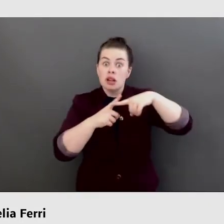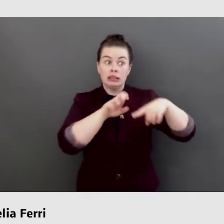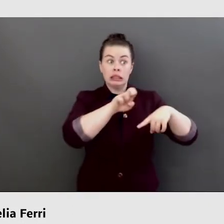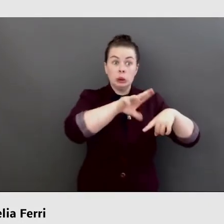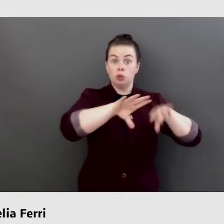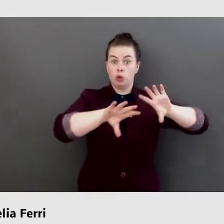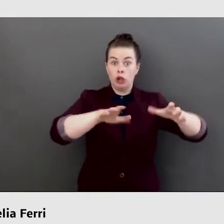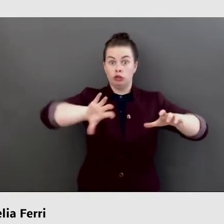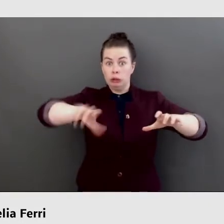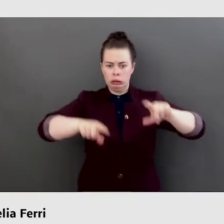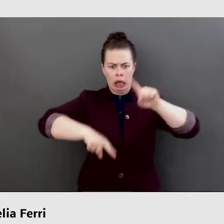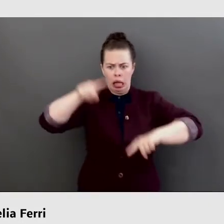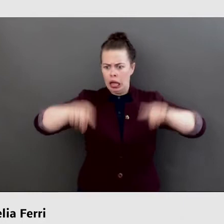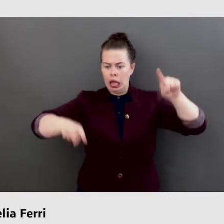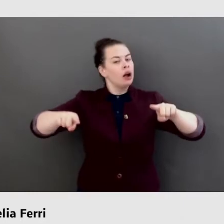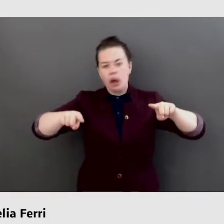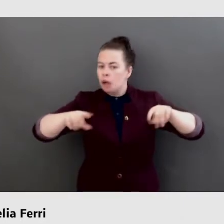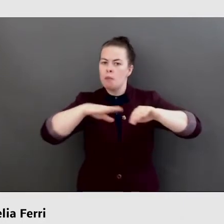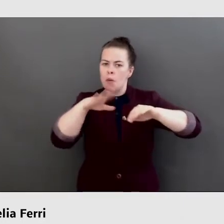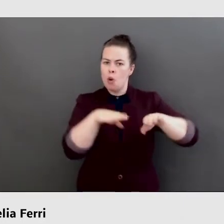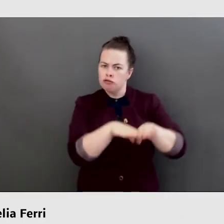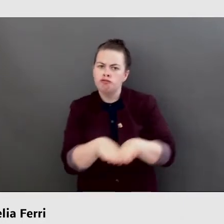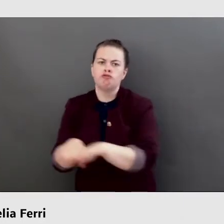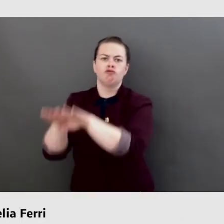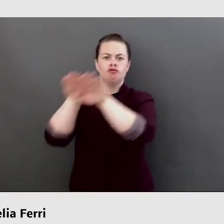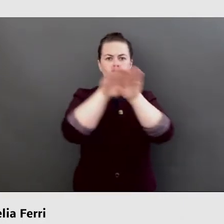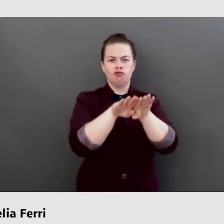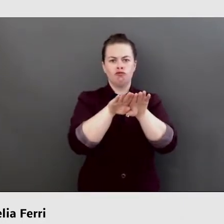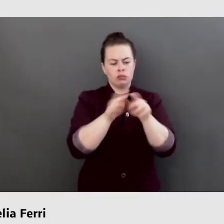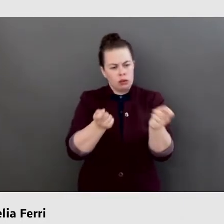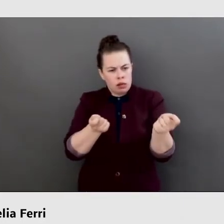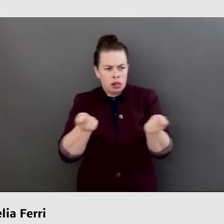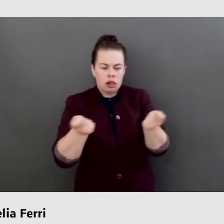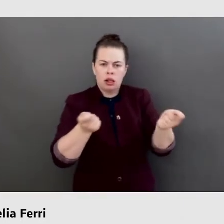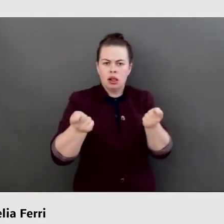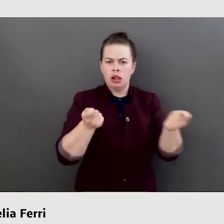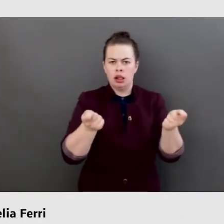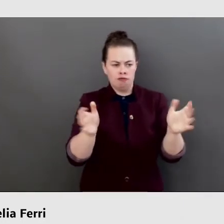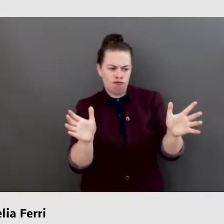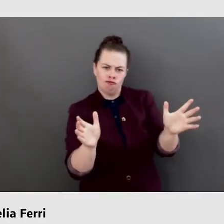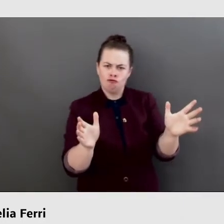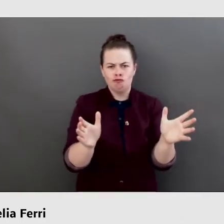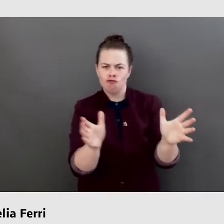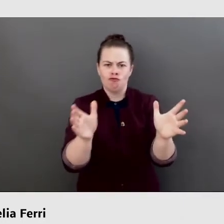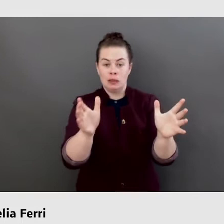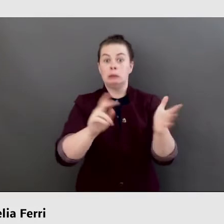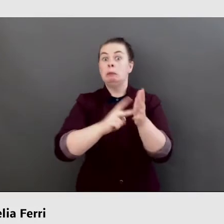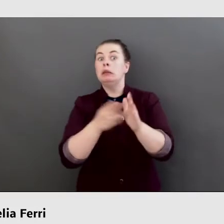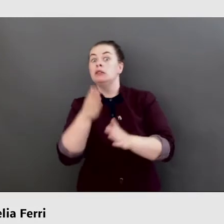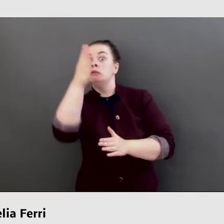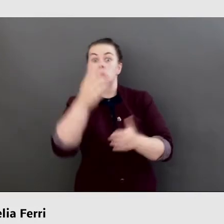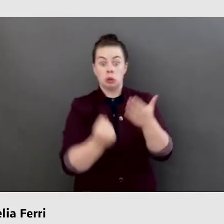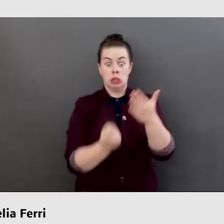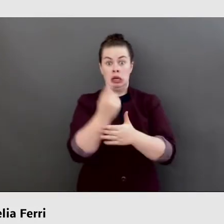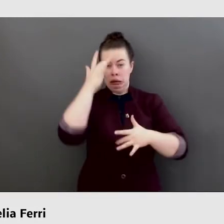the coordination among the member states and to support a better coordinated responses